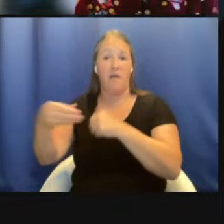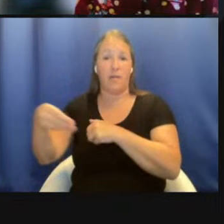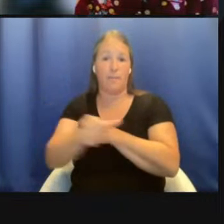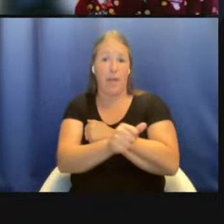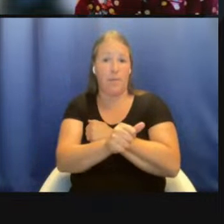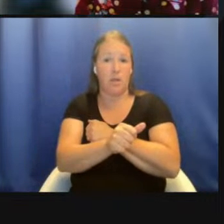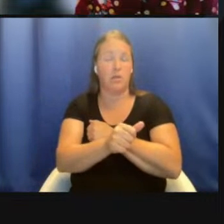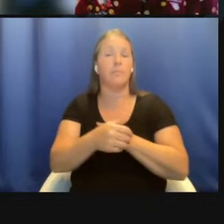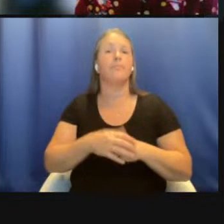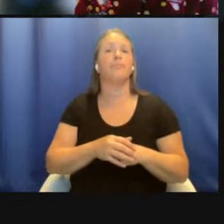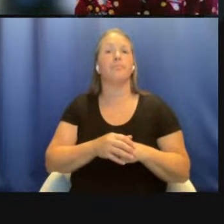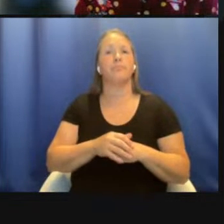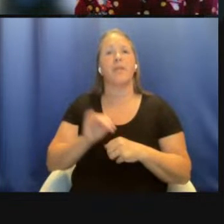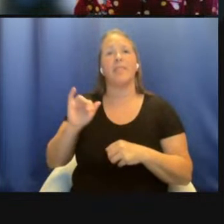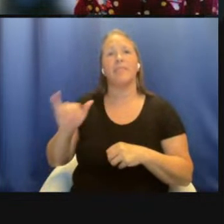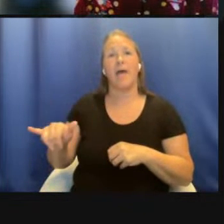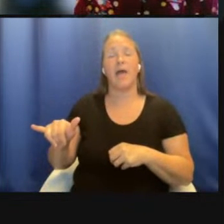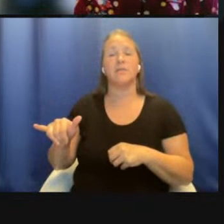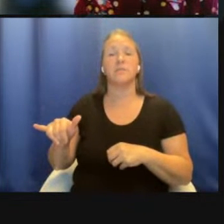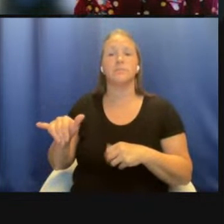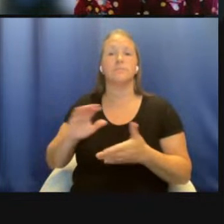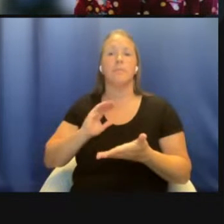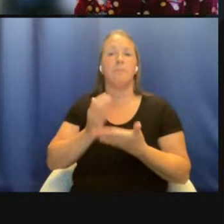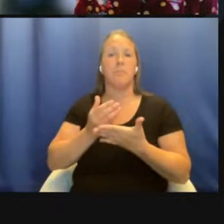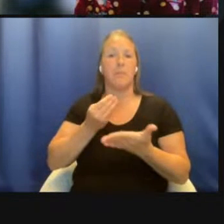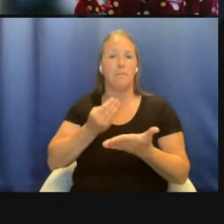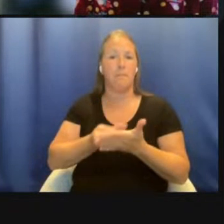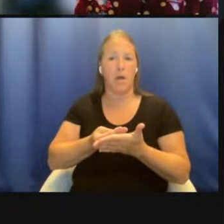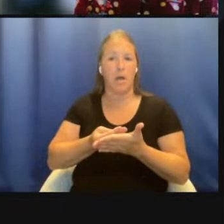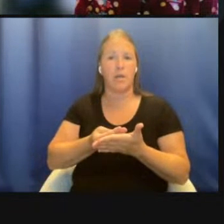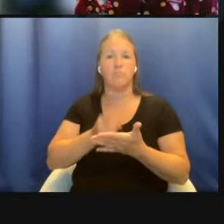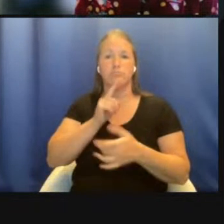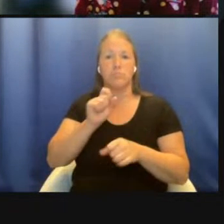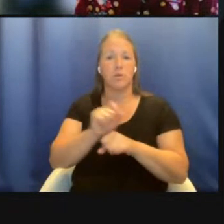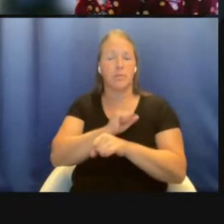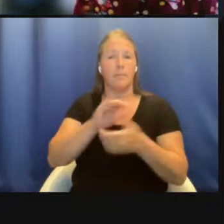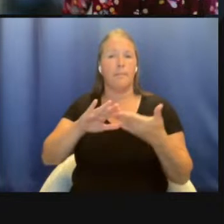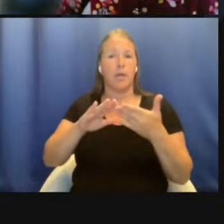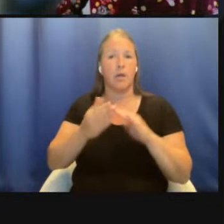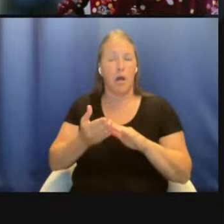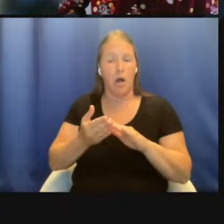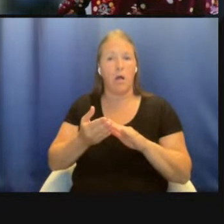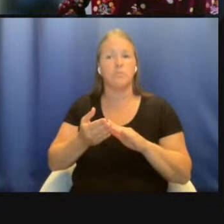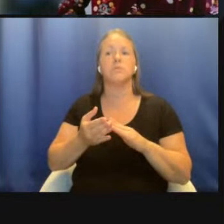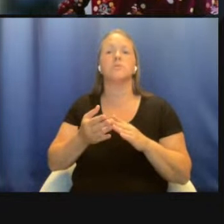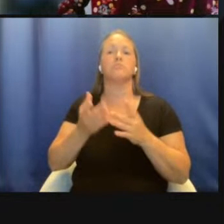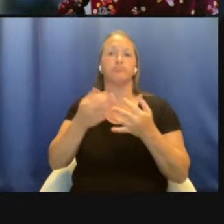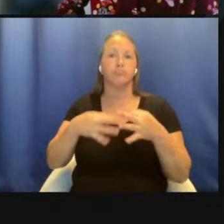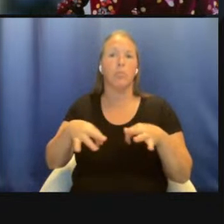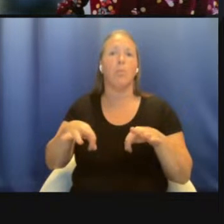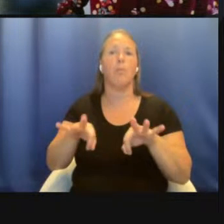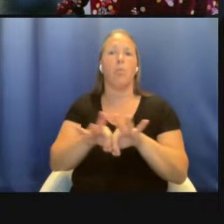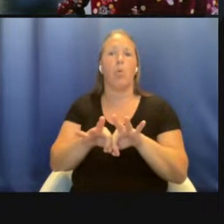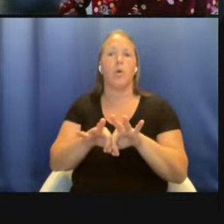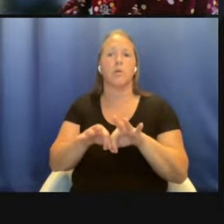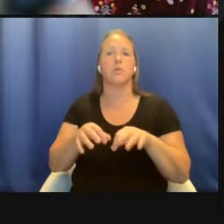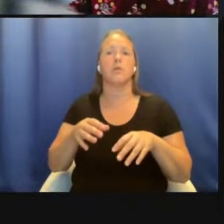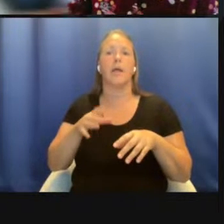$65,714, in fact, becomes the corpus of what, at her death in 1879, becomes $1 million